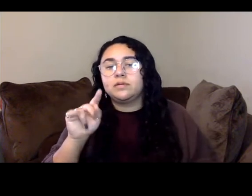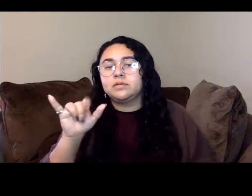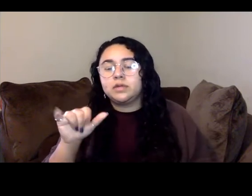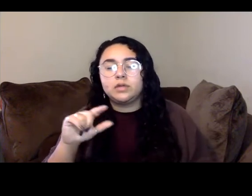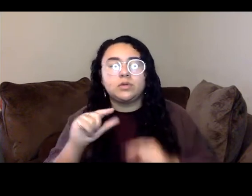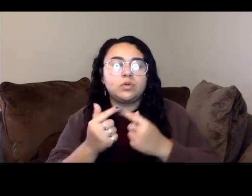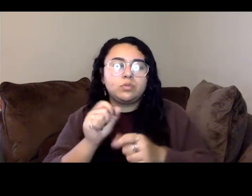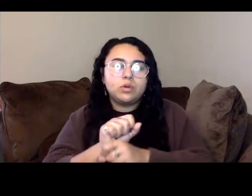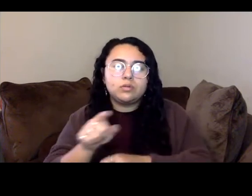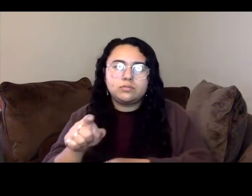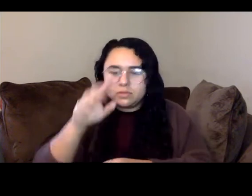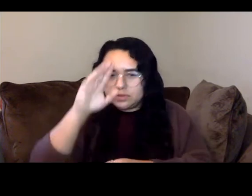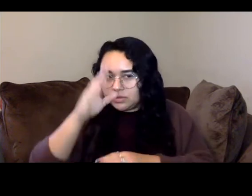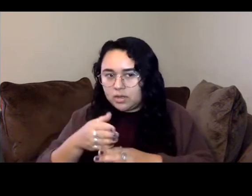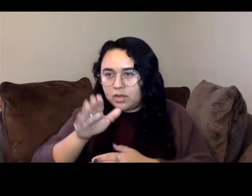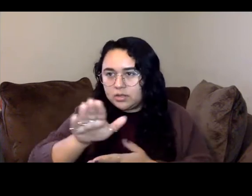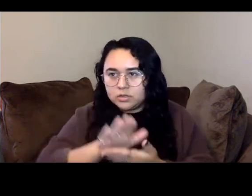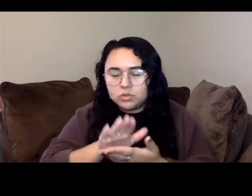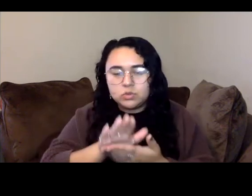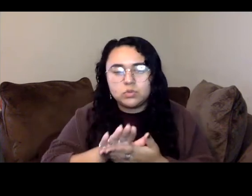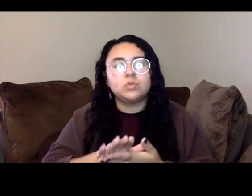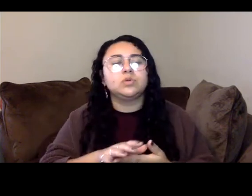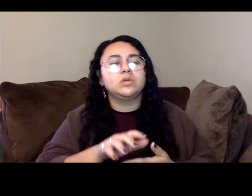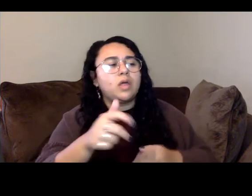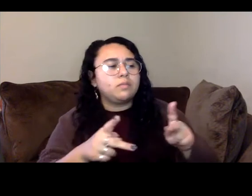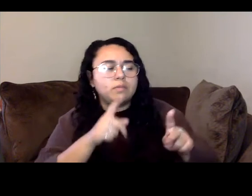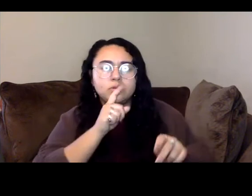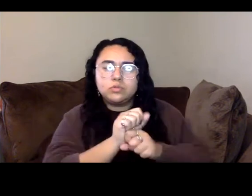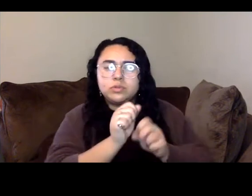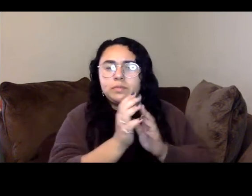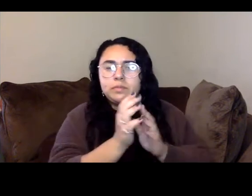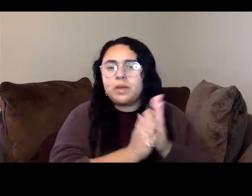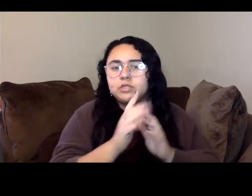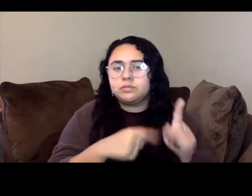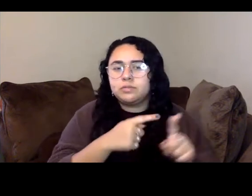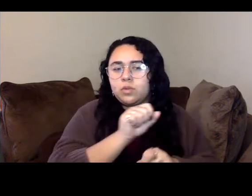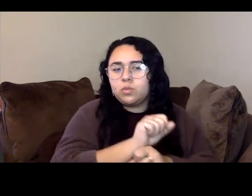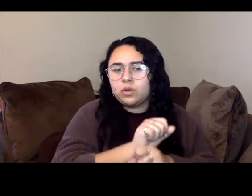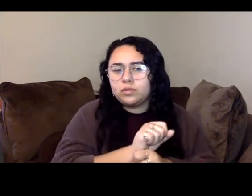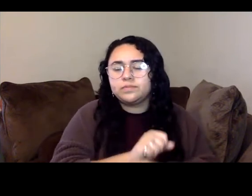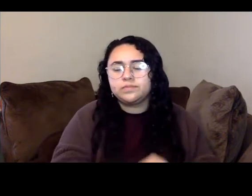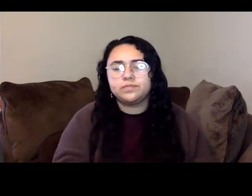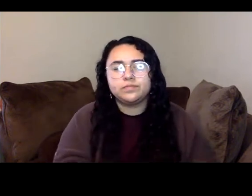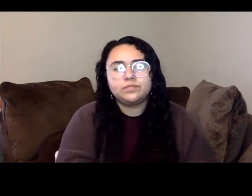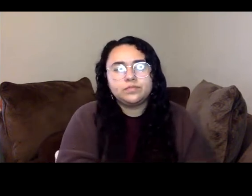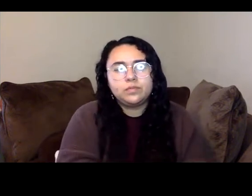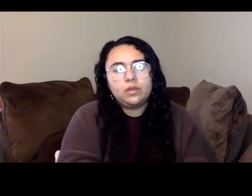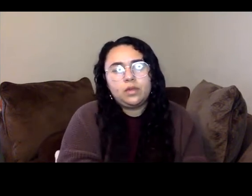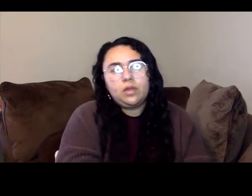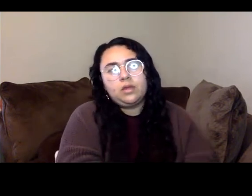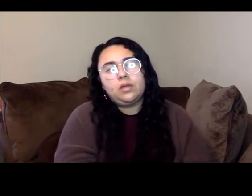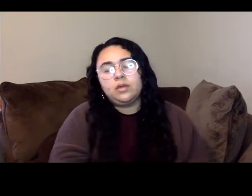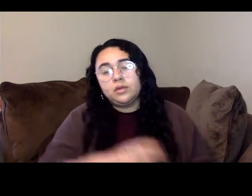school's leadership, and just others who are really passionate about the work. And I know that that's been incredibly